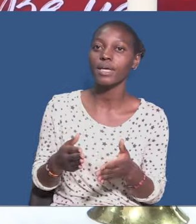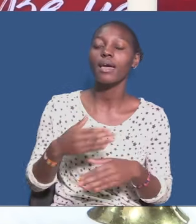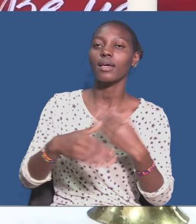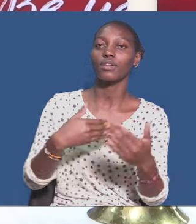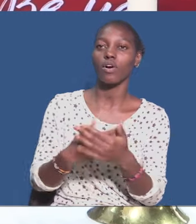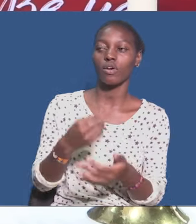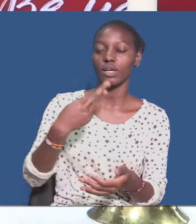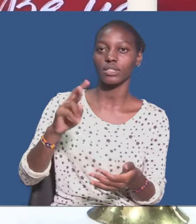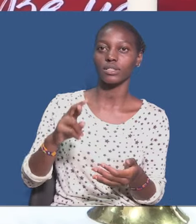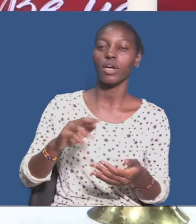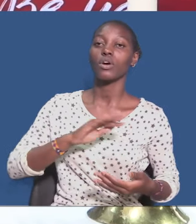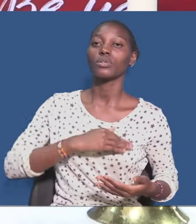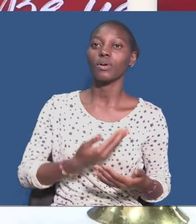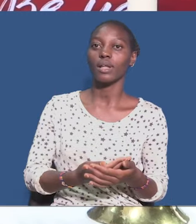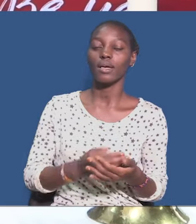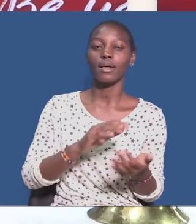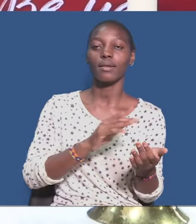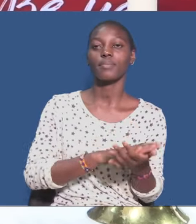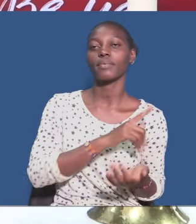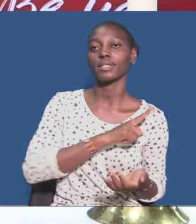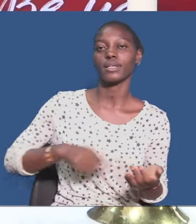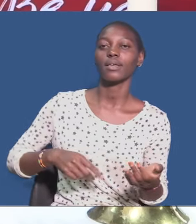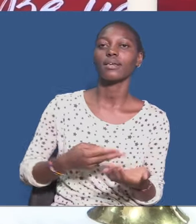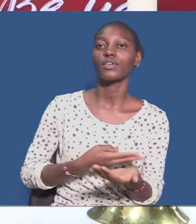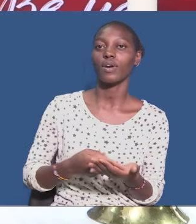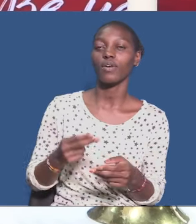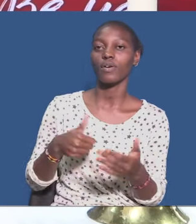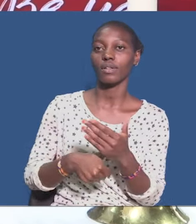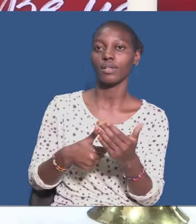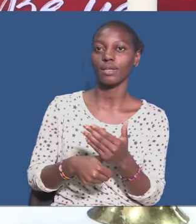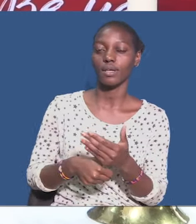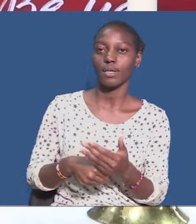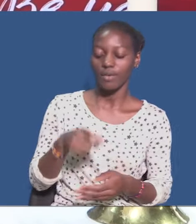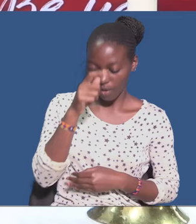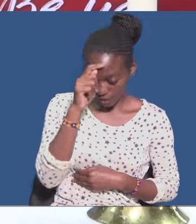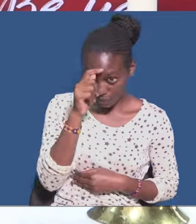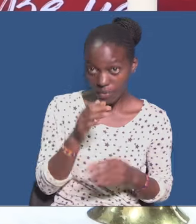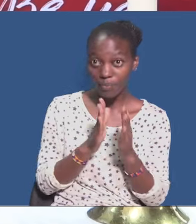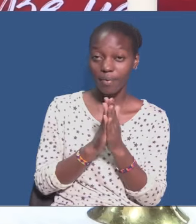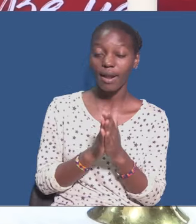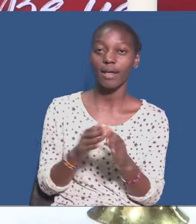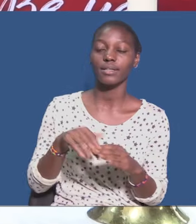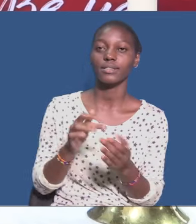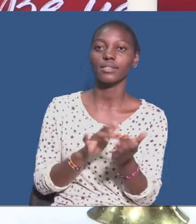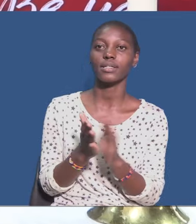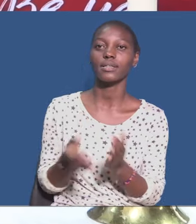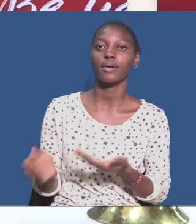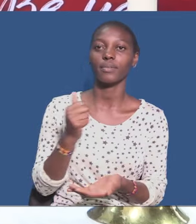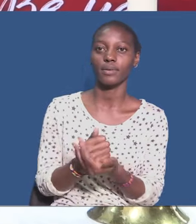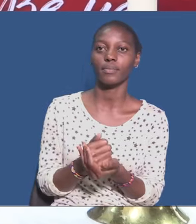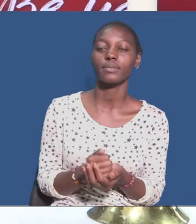righteousness to the glory and praise of your holy name. This is our humble prayer in Jesus' name.